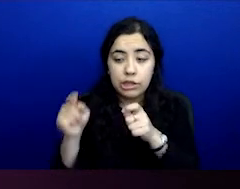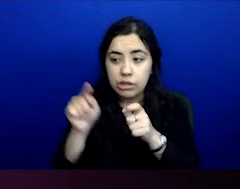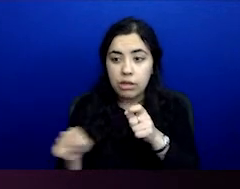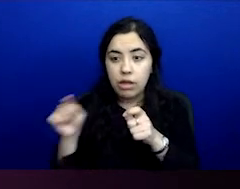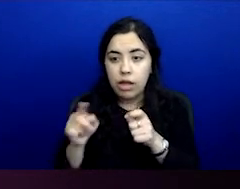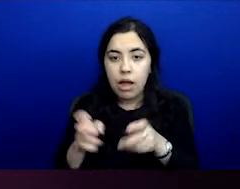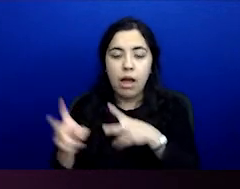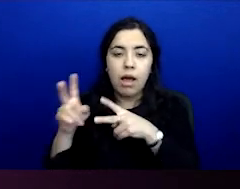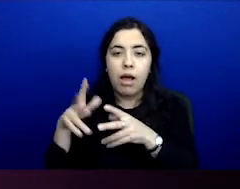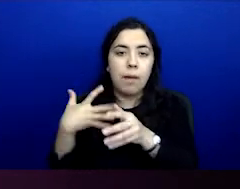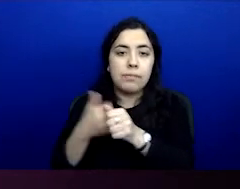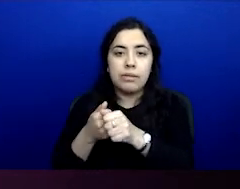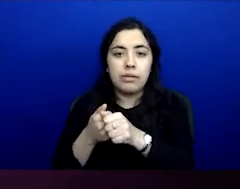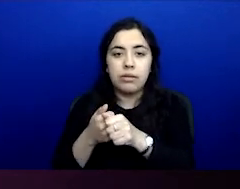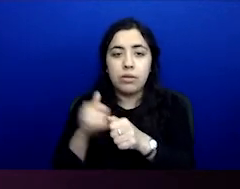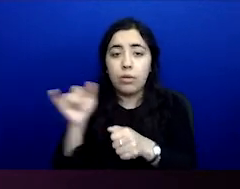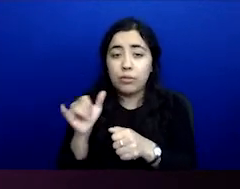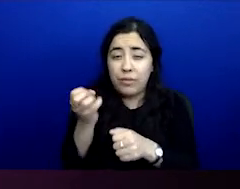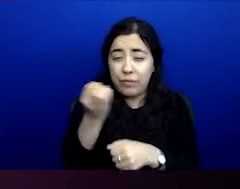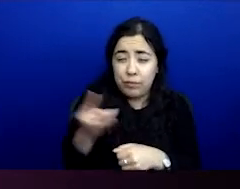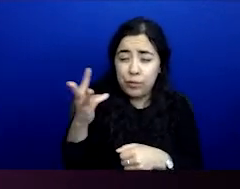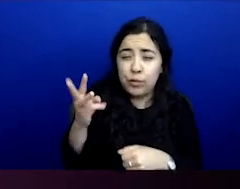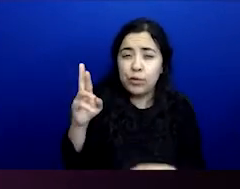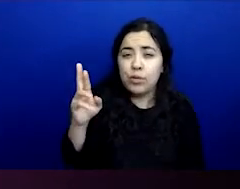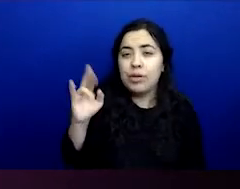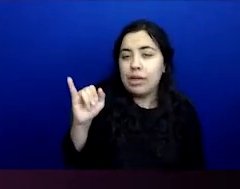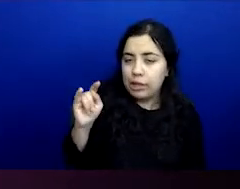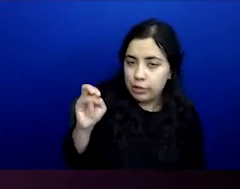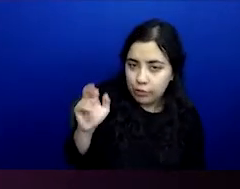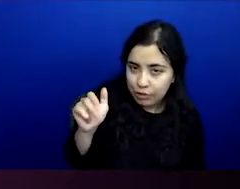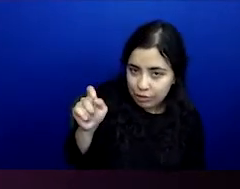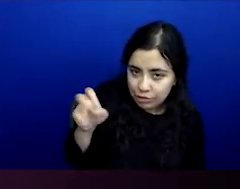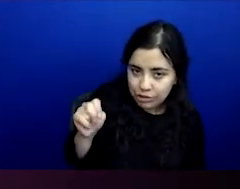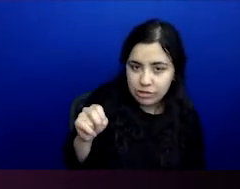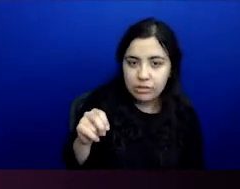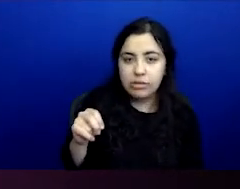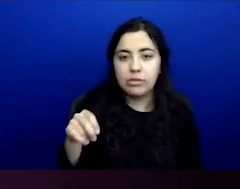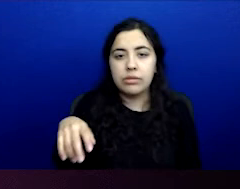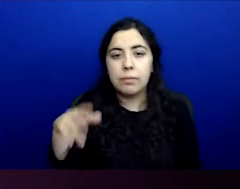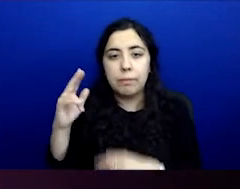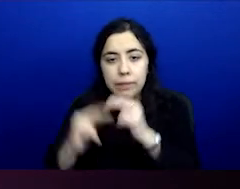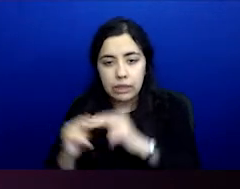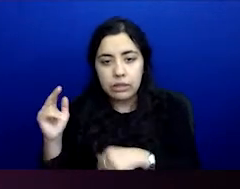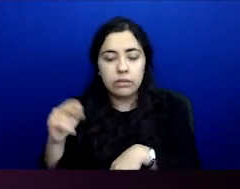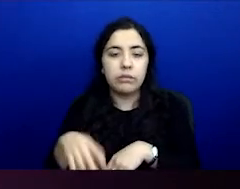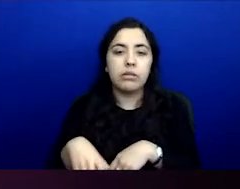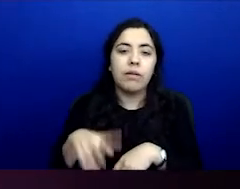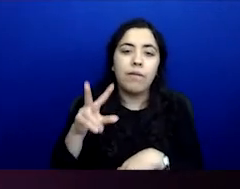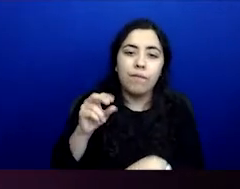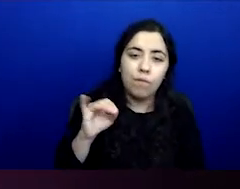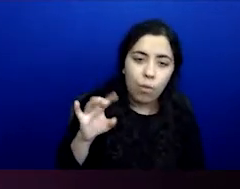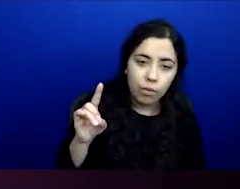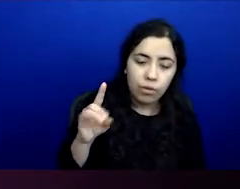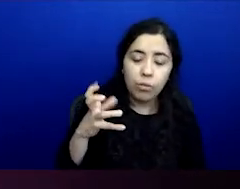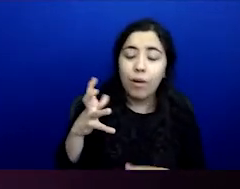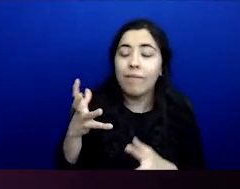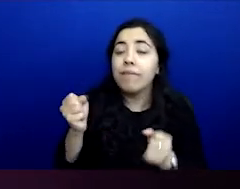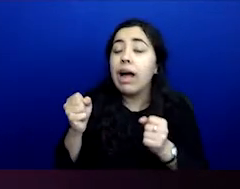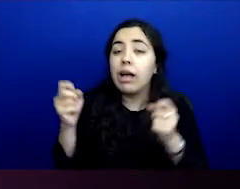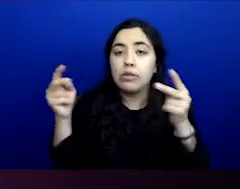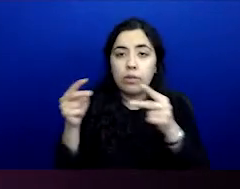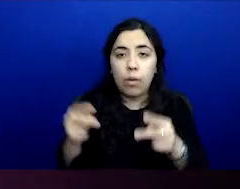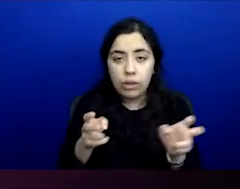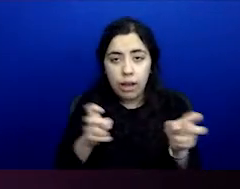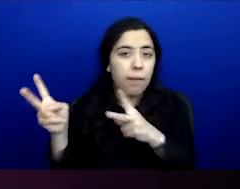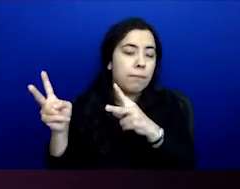also review iterations, build iterations, deploy iterations. We want to make it fast to get that code out to